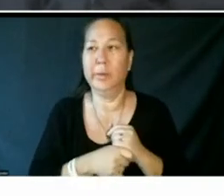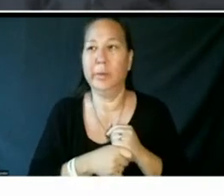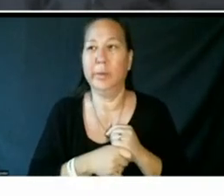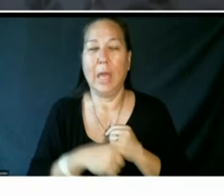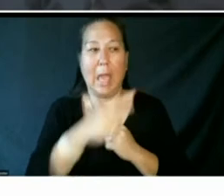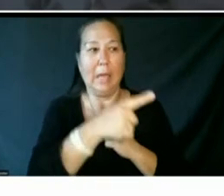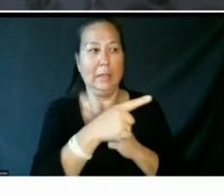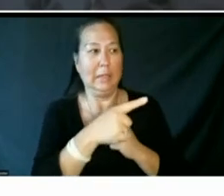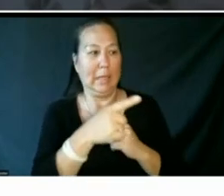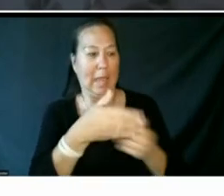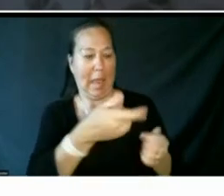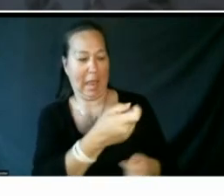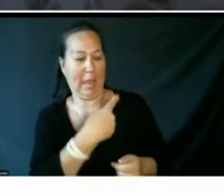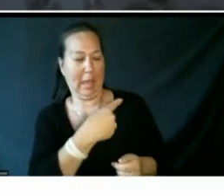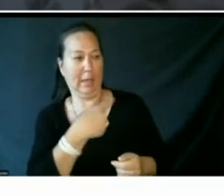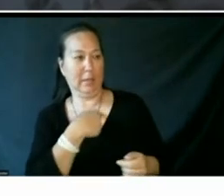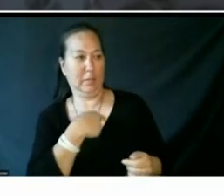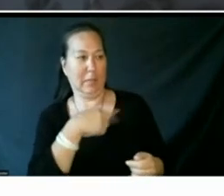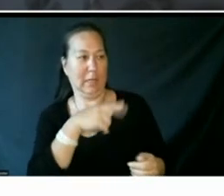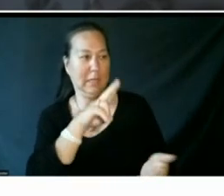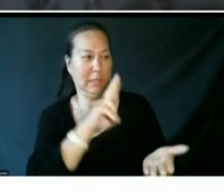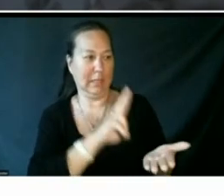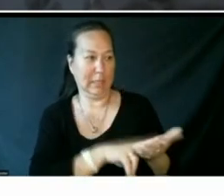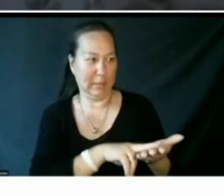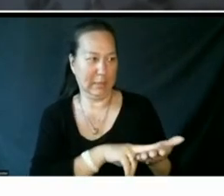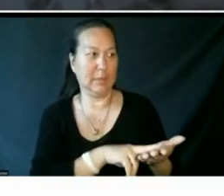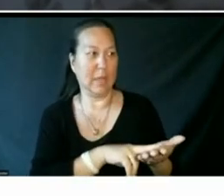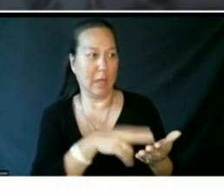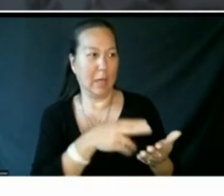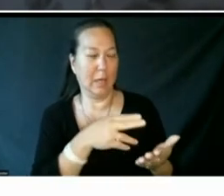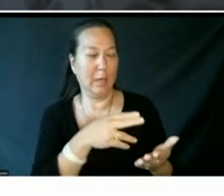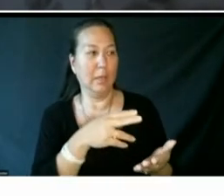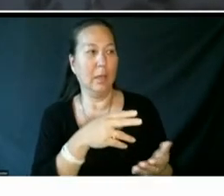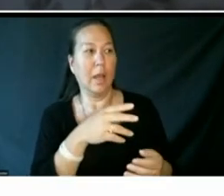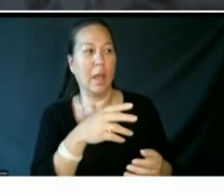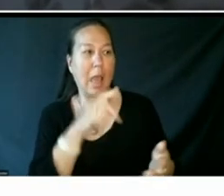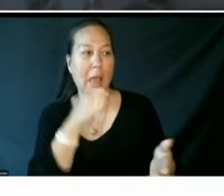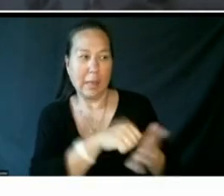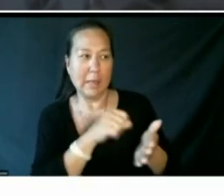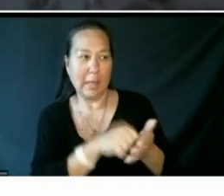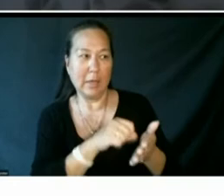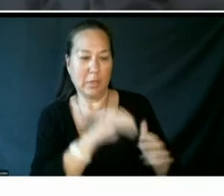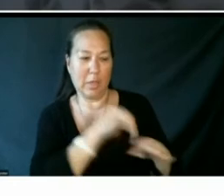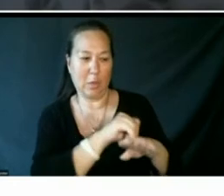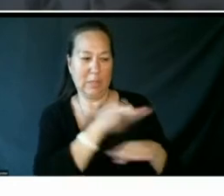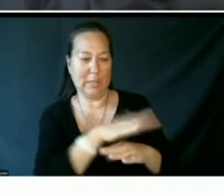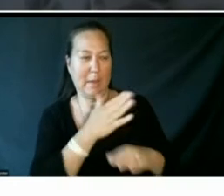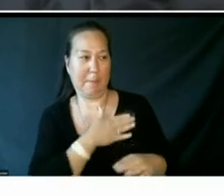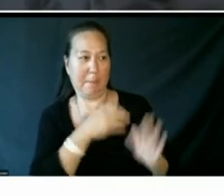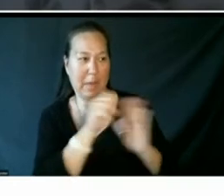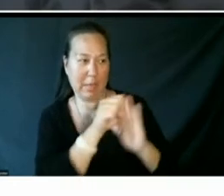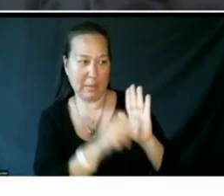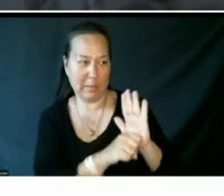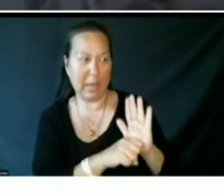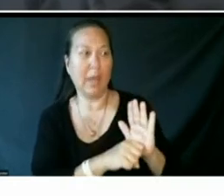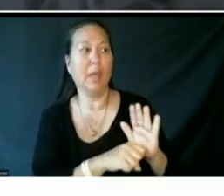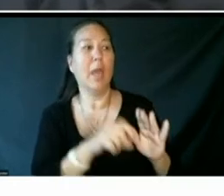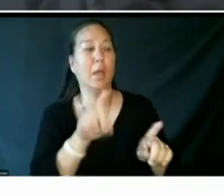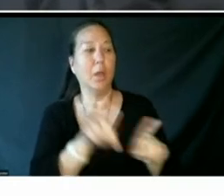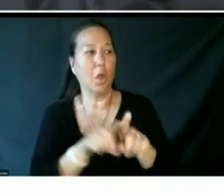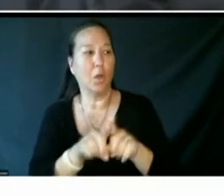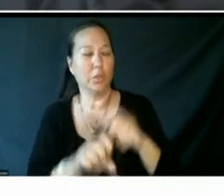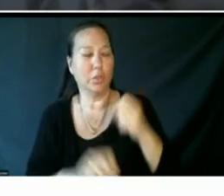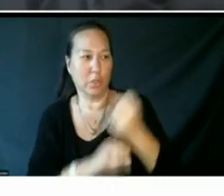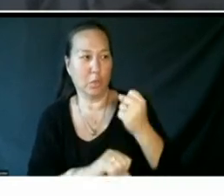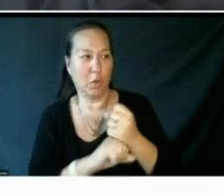sign on both to a letter that had been sent from my state and or that I would support the decertification of the electors.